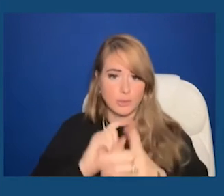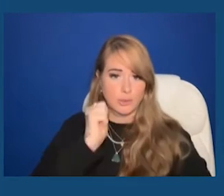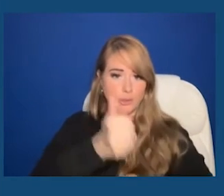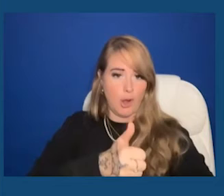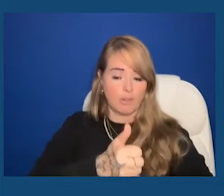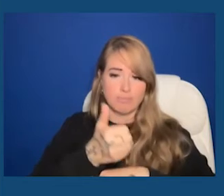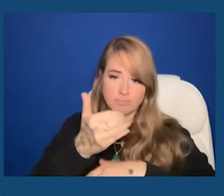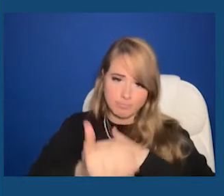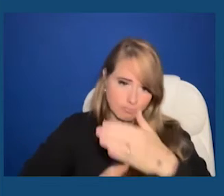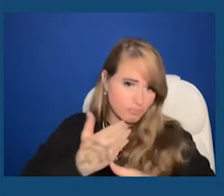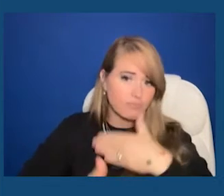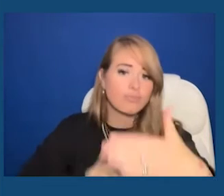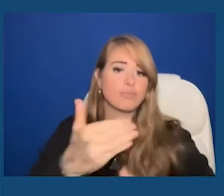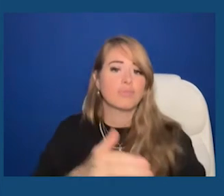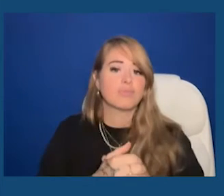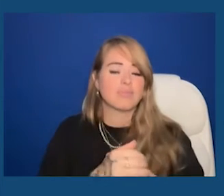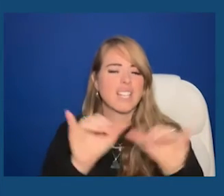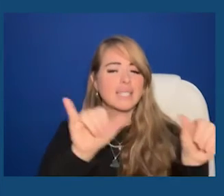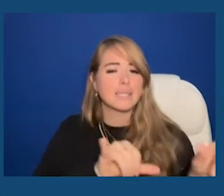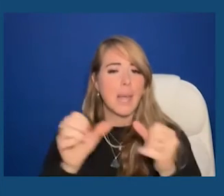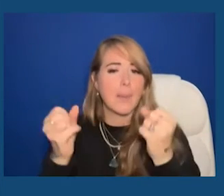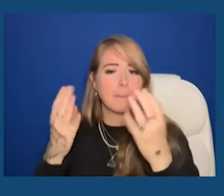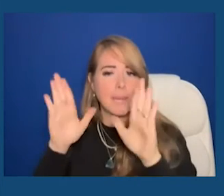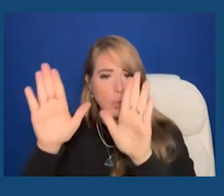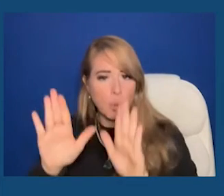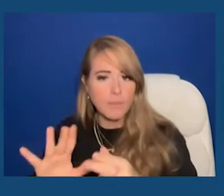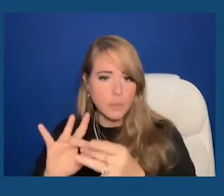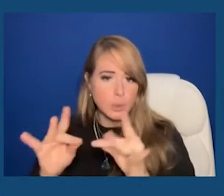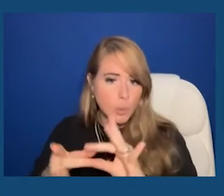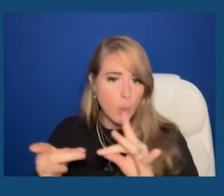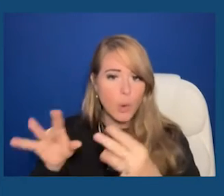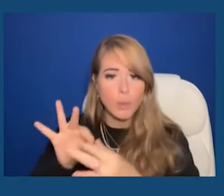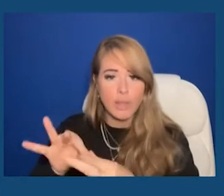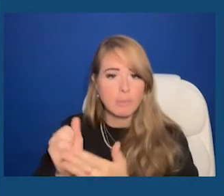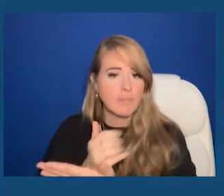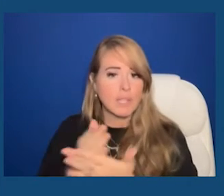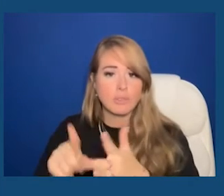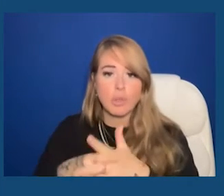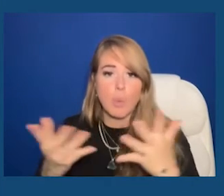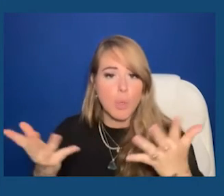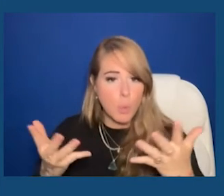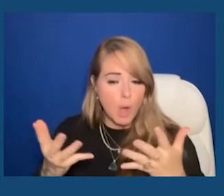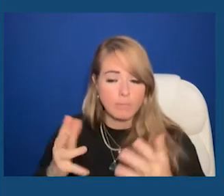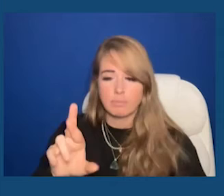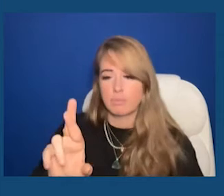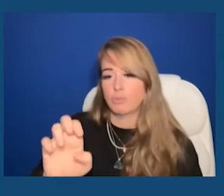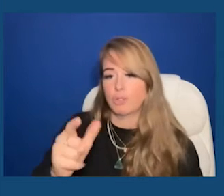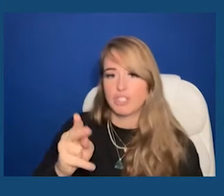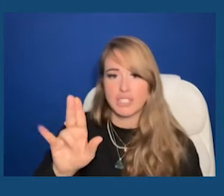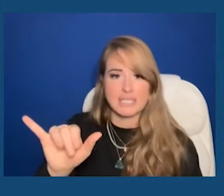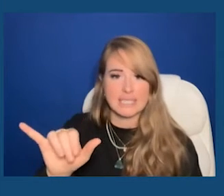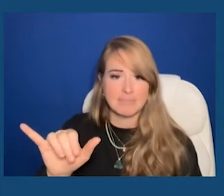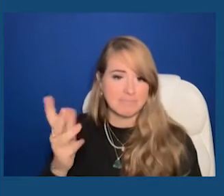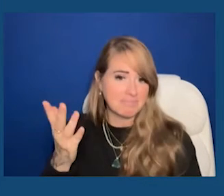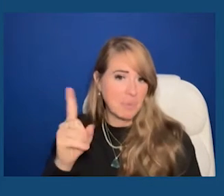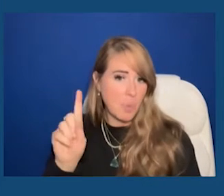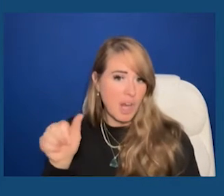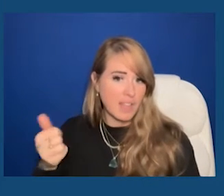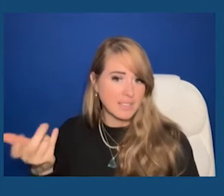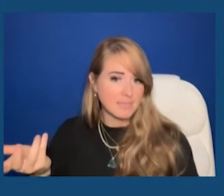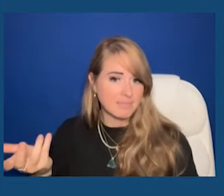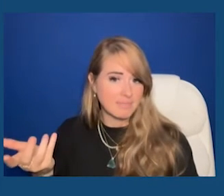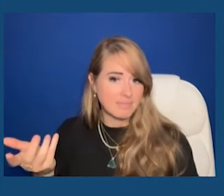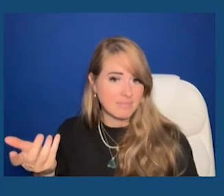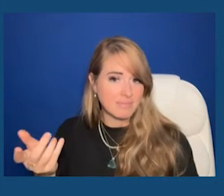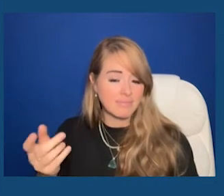great stories and ideas and relationships, it started with breakfast at the Regency. Where else? Tom Secunda and